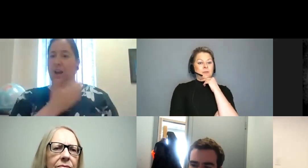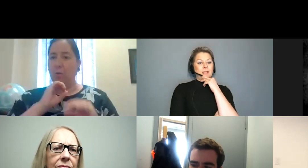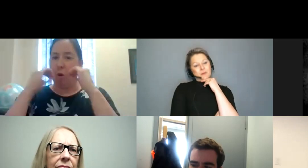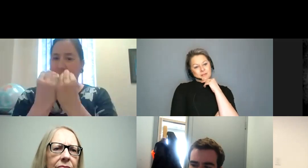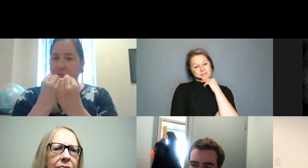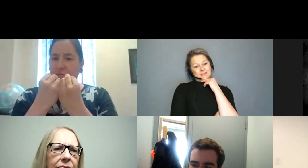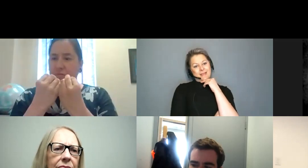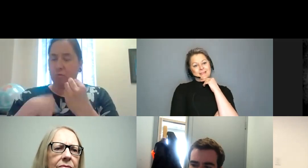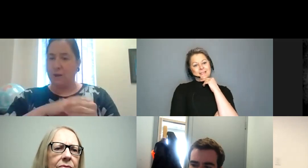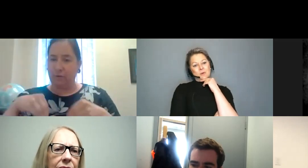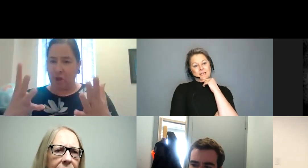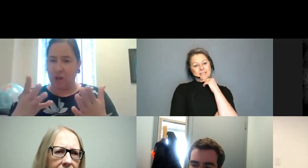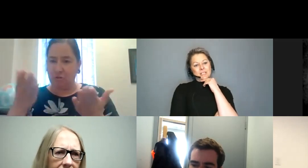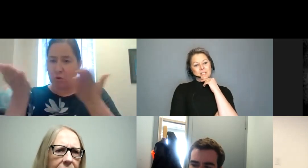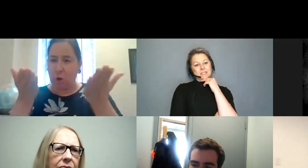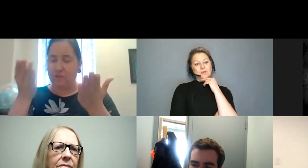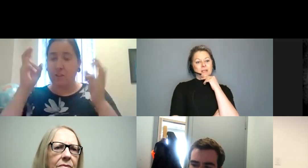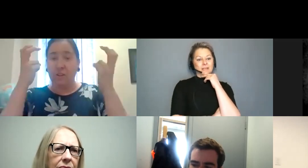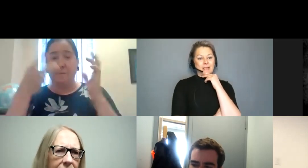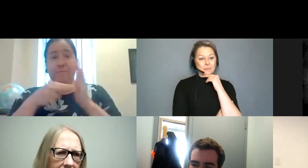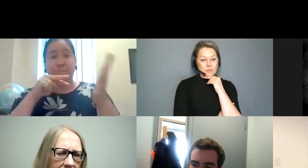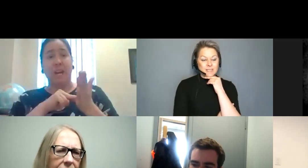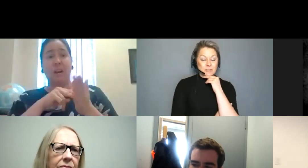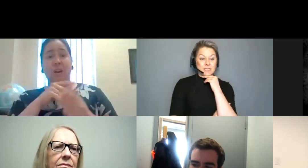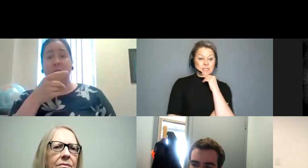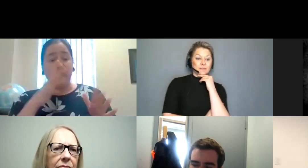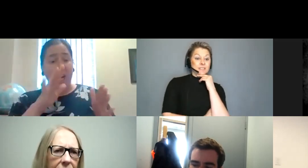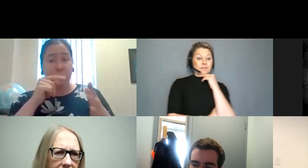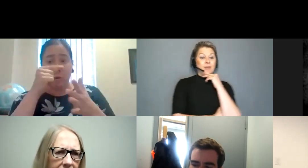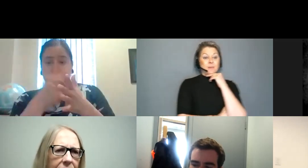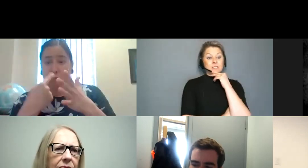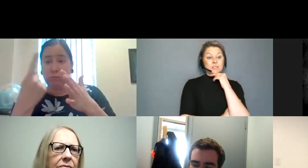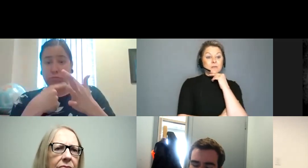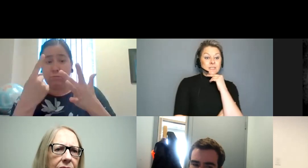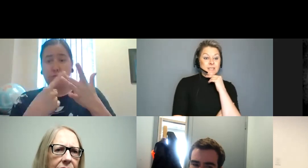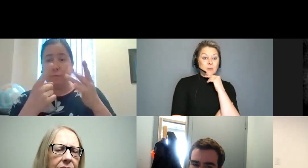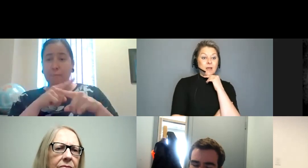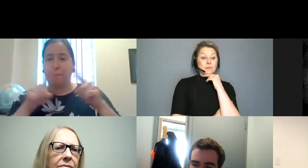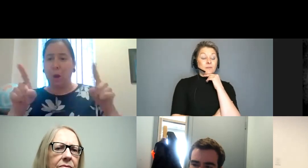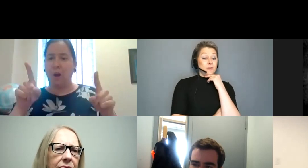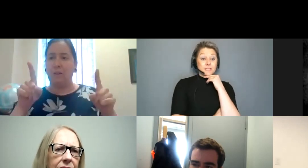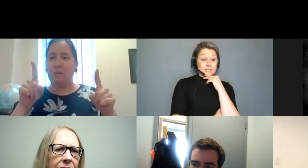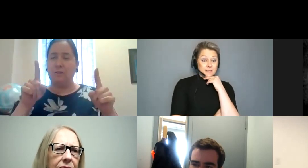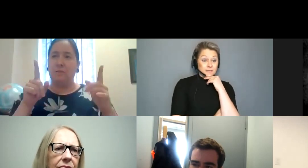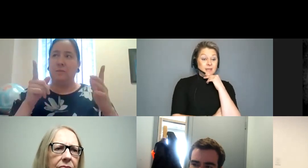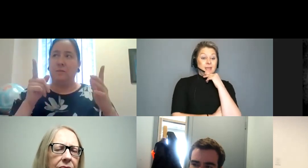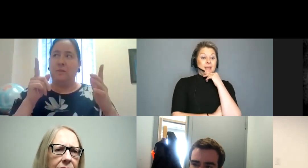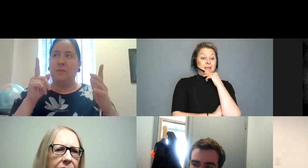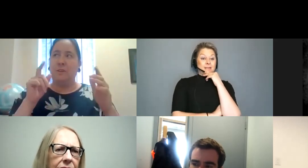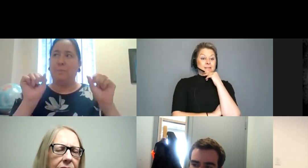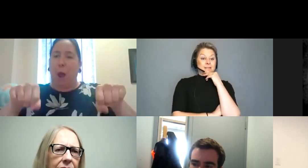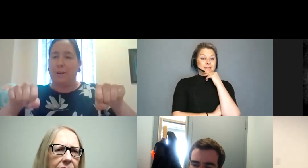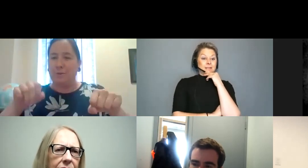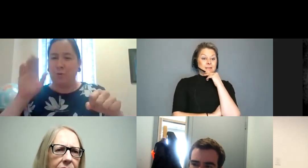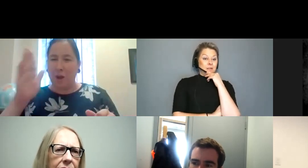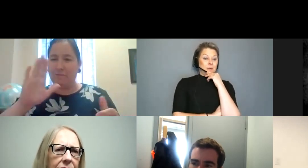would forget about us as the organization, as Newfoundland and Labrador Association of the Deaf, because the services that we offer are very extensive.